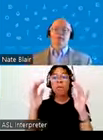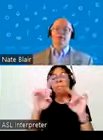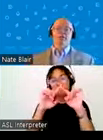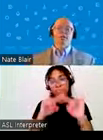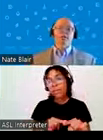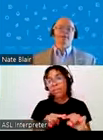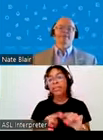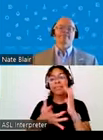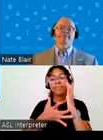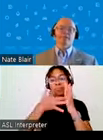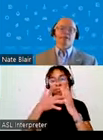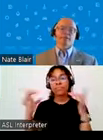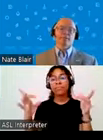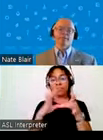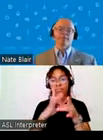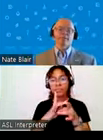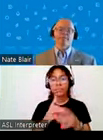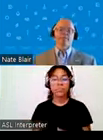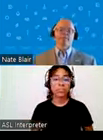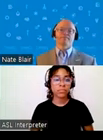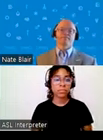of technologies. Next slide, please.